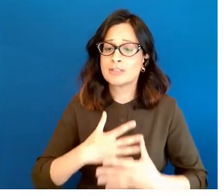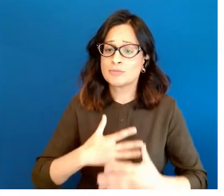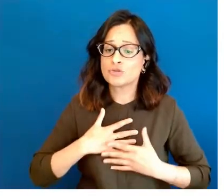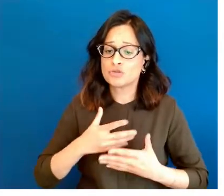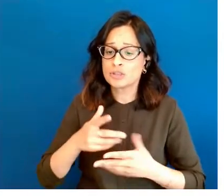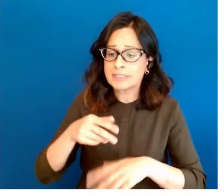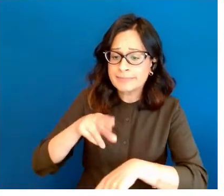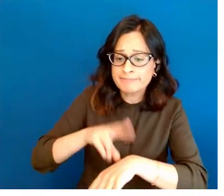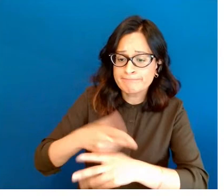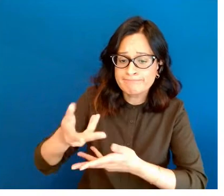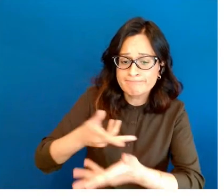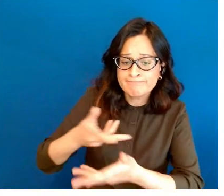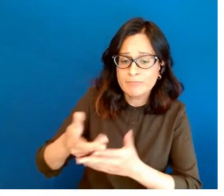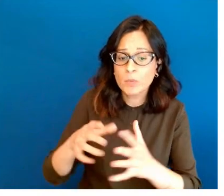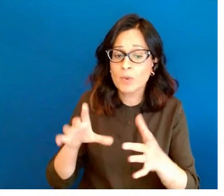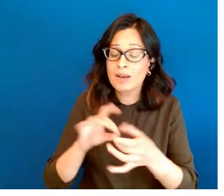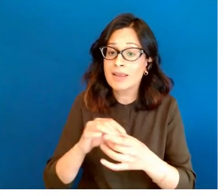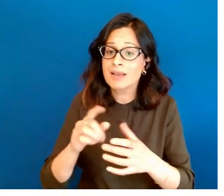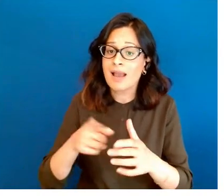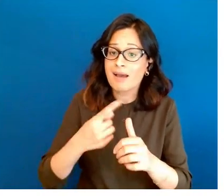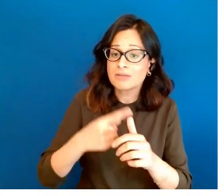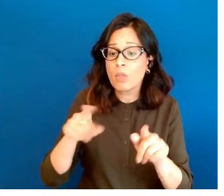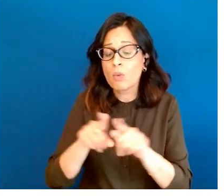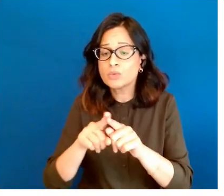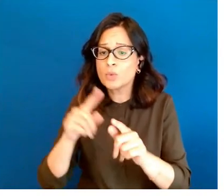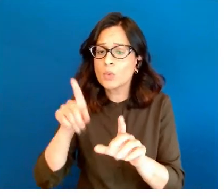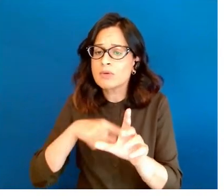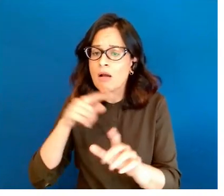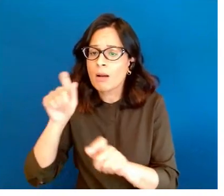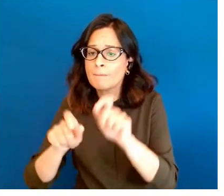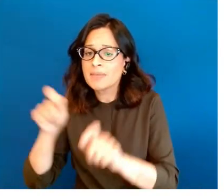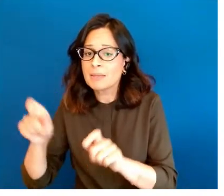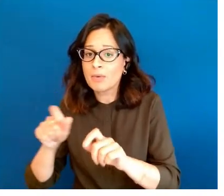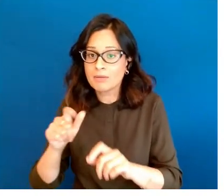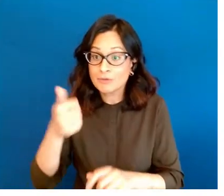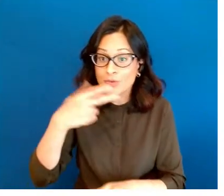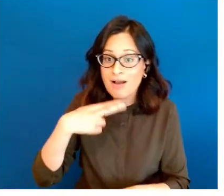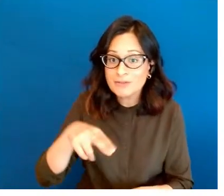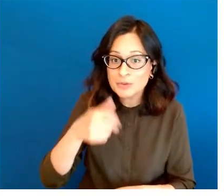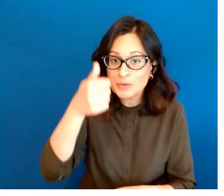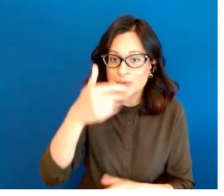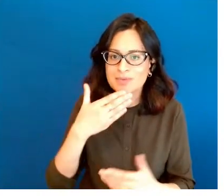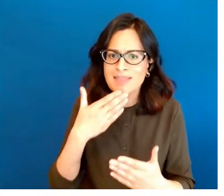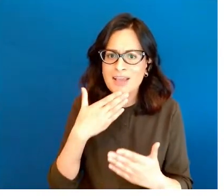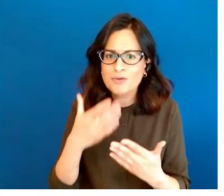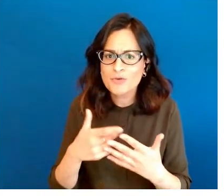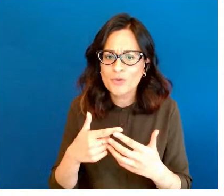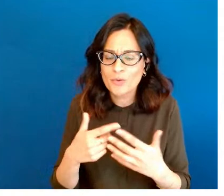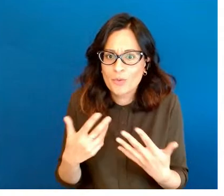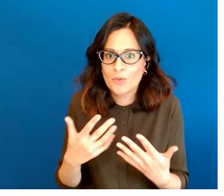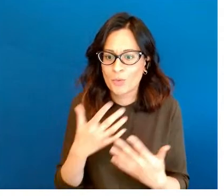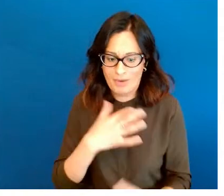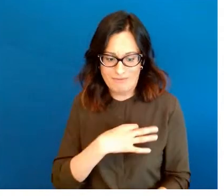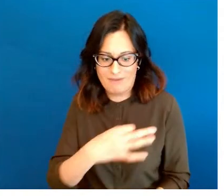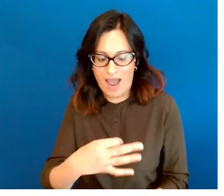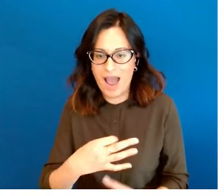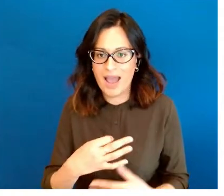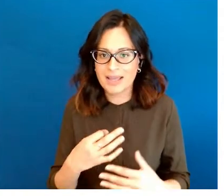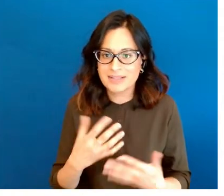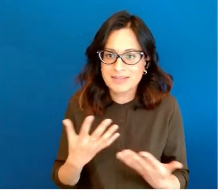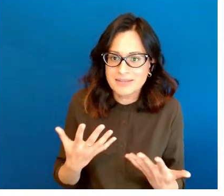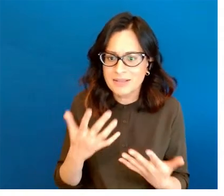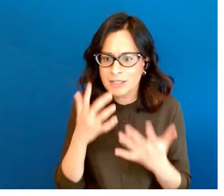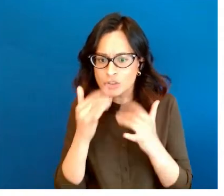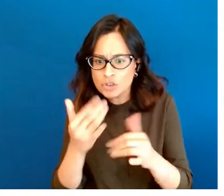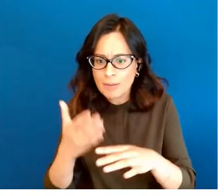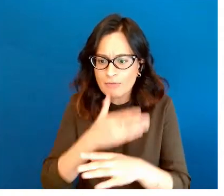allergy. Welcome, Dr. Jenkins. Good afternoon. Thank you very much for inviting me along. Can I just check before we start